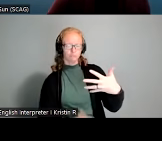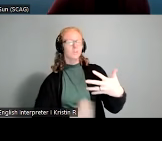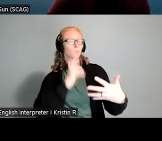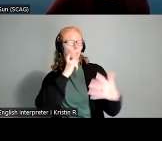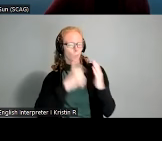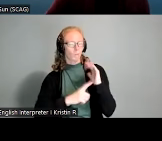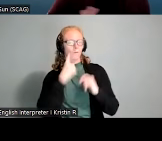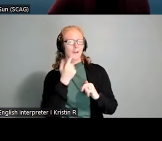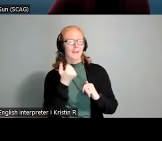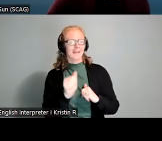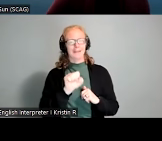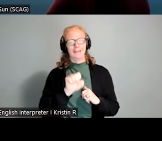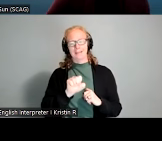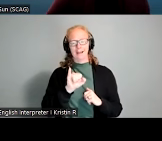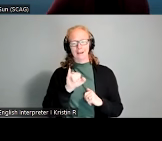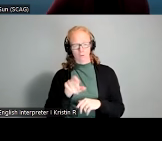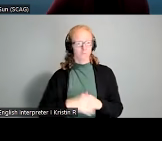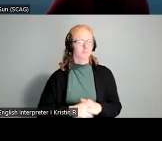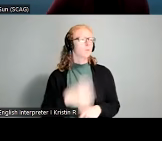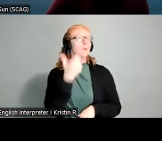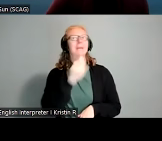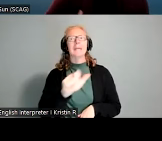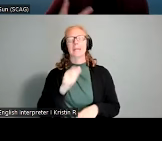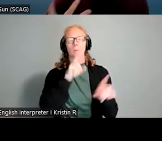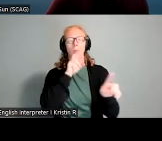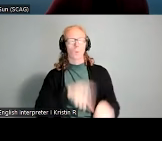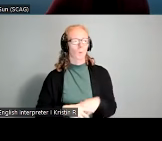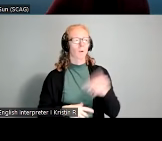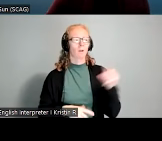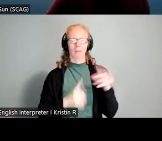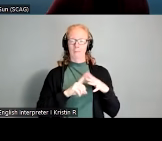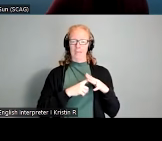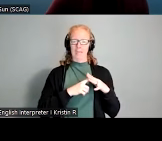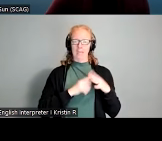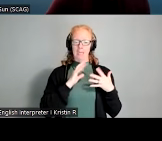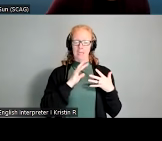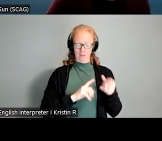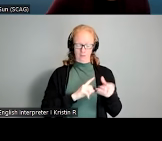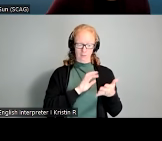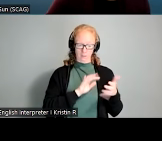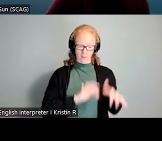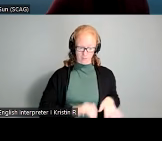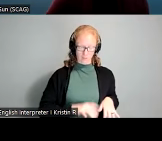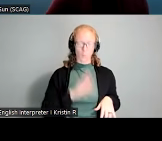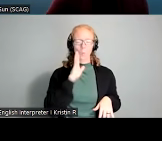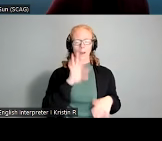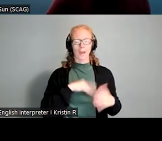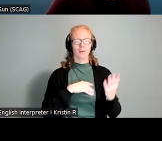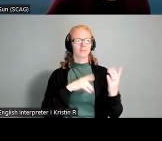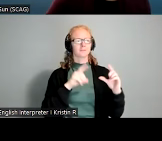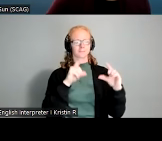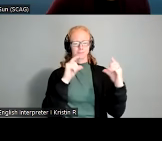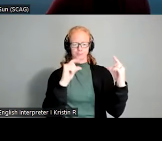EIR, because just like any other reports, the beginning of the draft EIR will have a table of contents, will